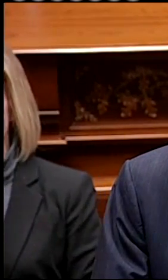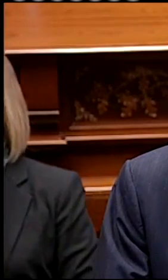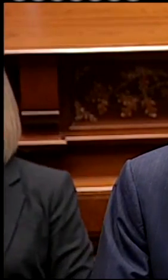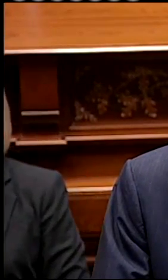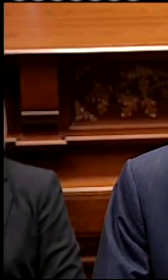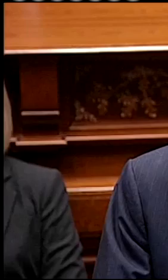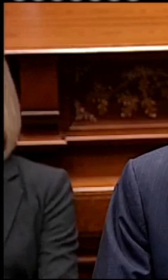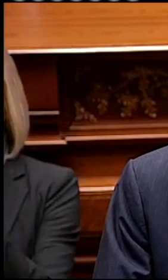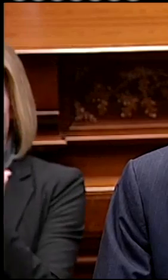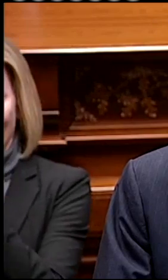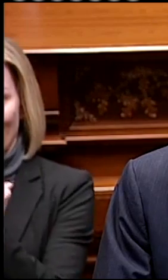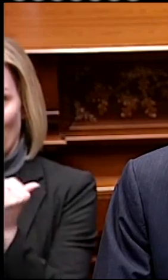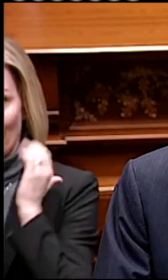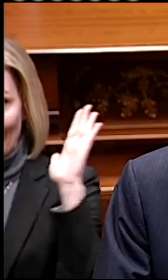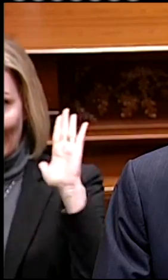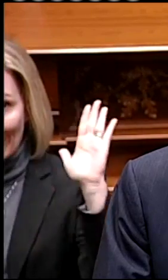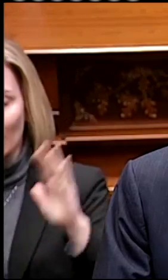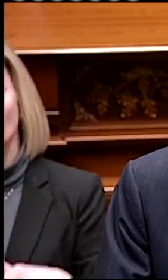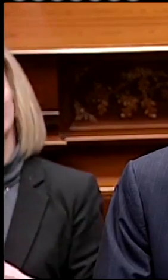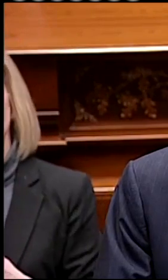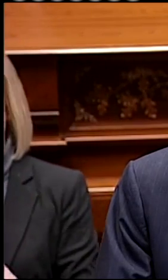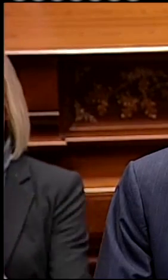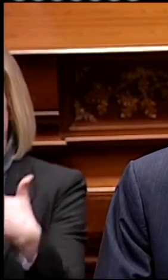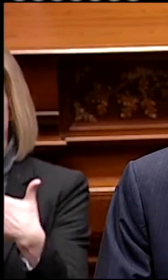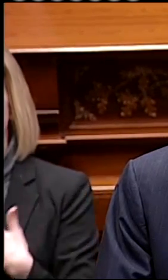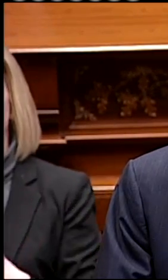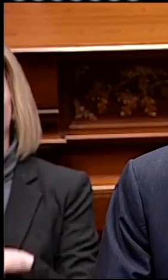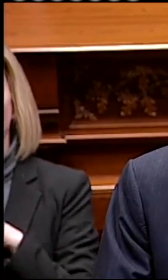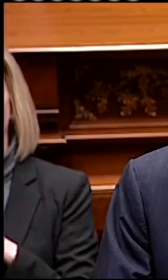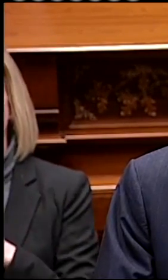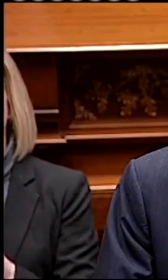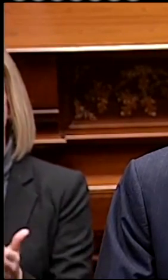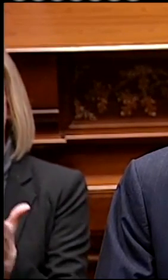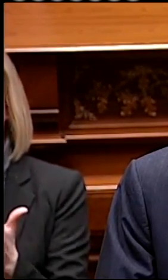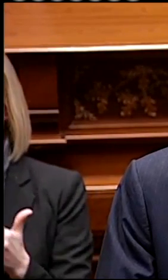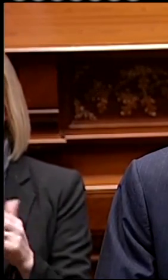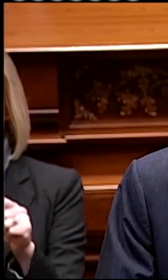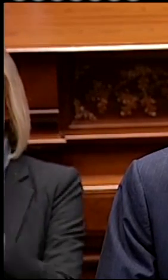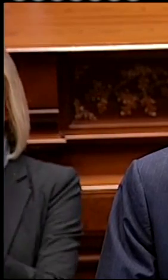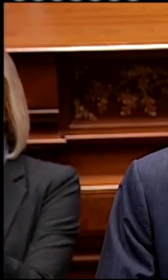uncompetitive bidding costs taxpayers more than $100 million per year.